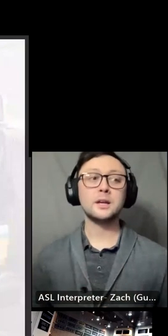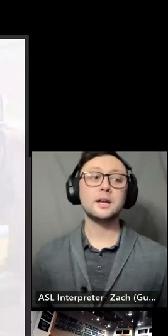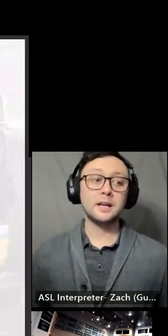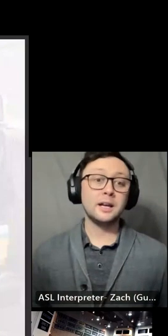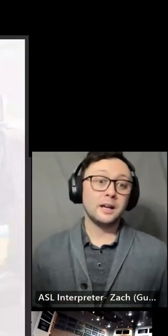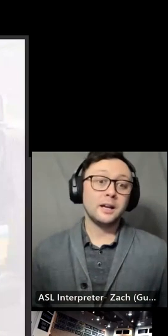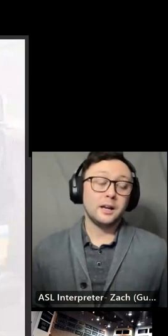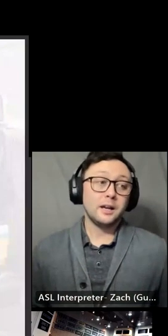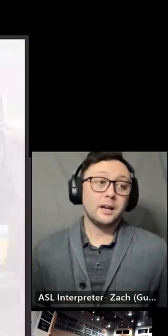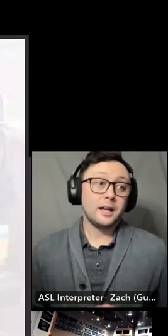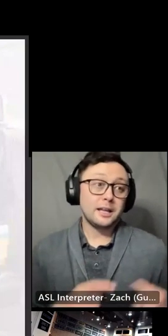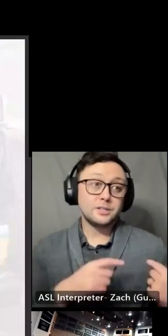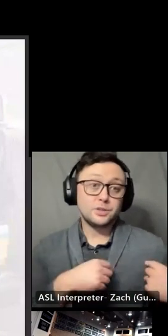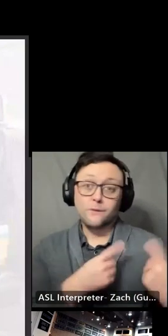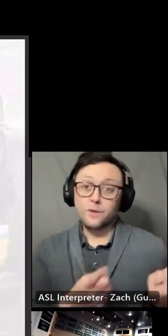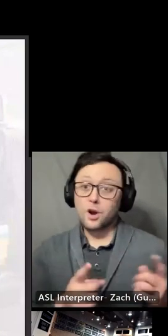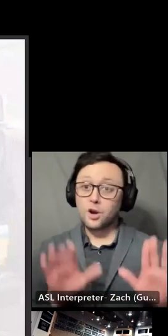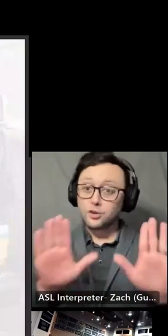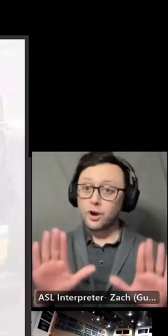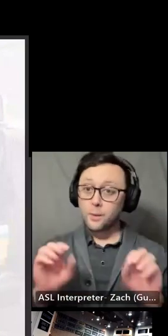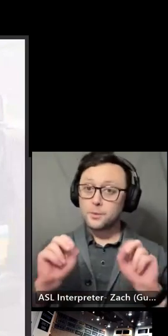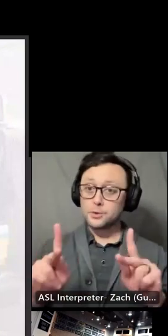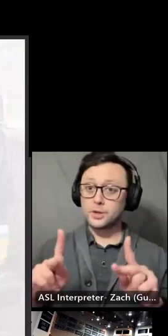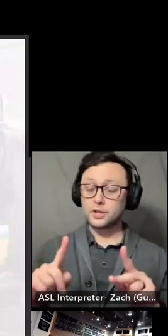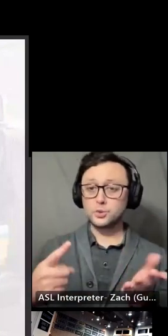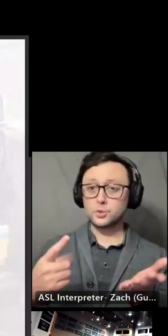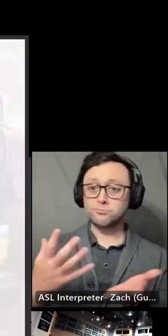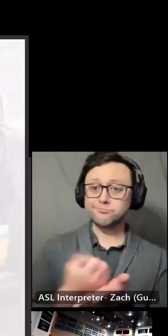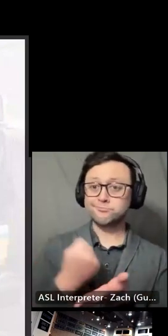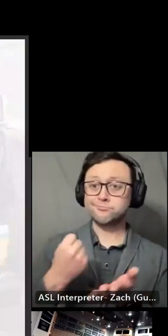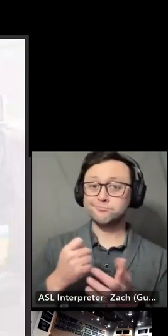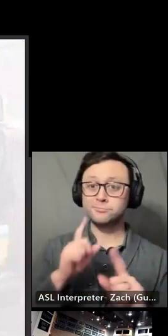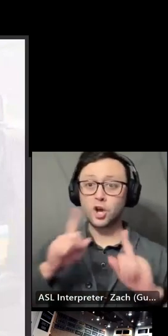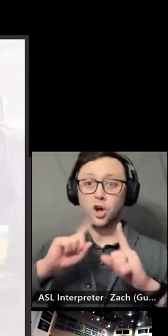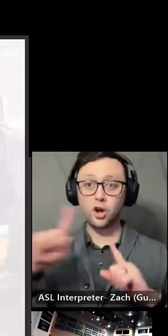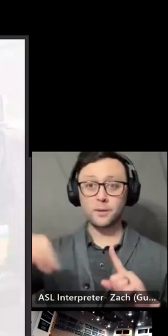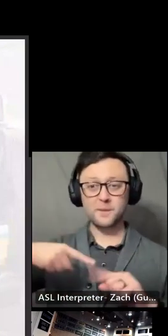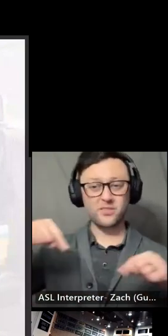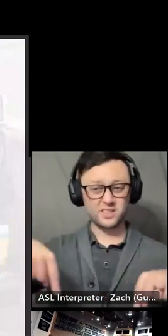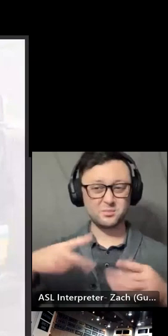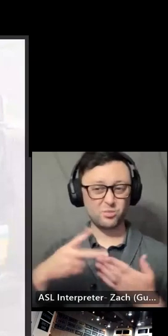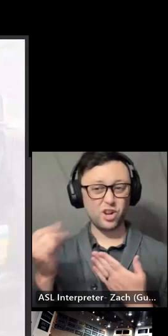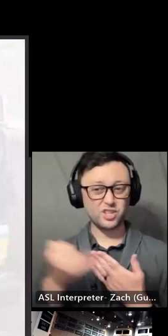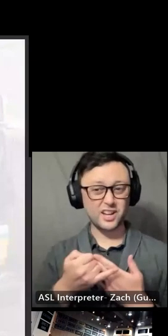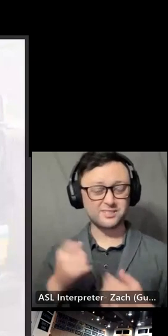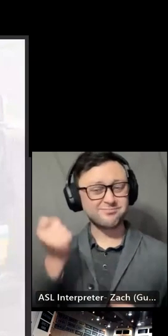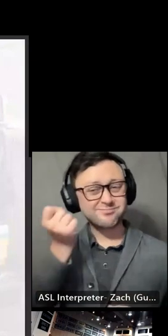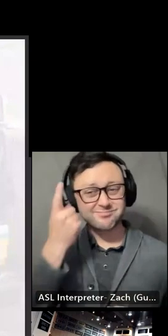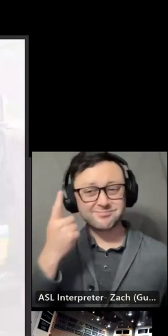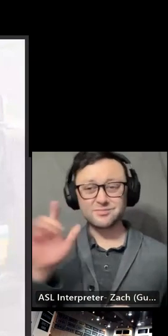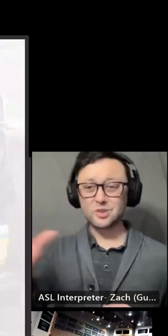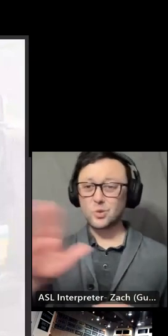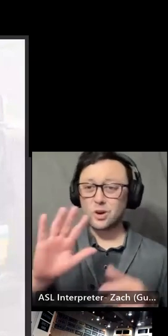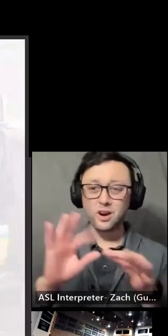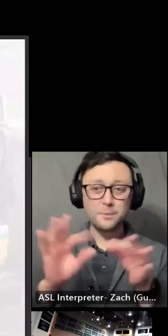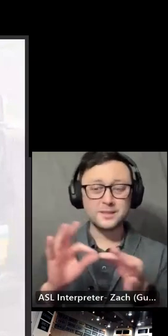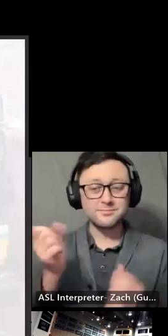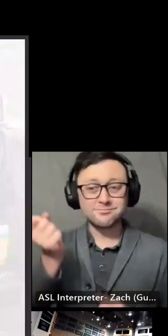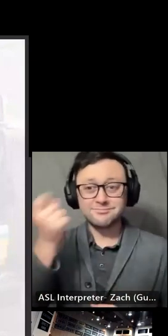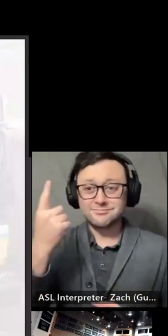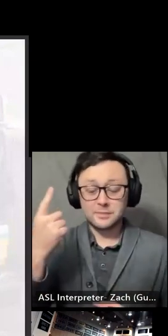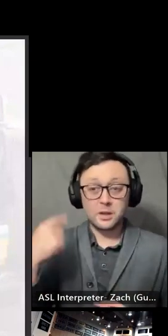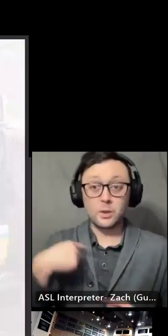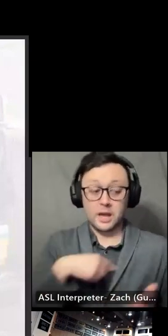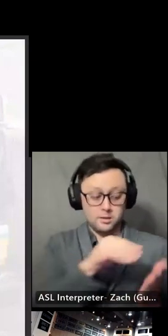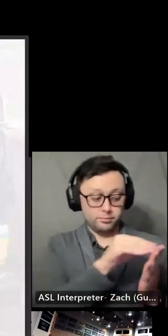It's been a great opportunity to talk about this project. And I think, you know, we understand the comments and we